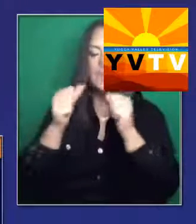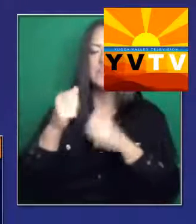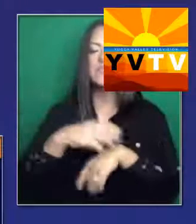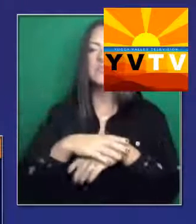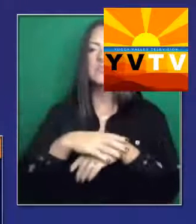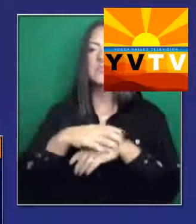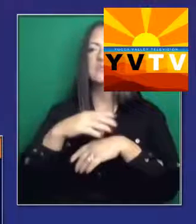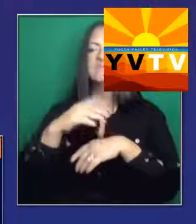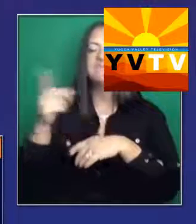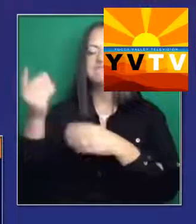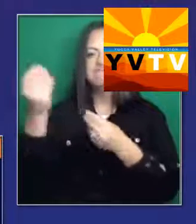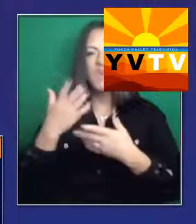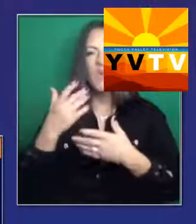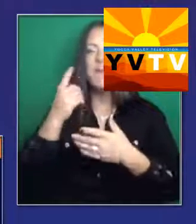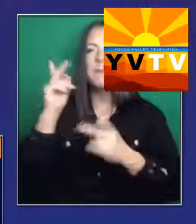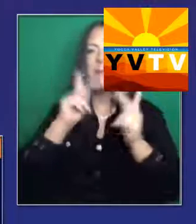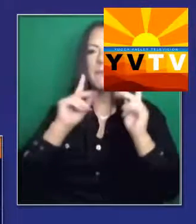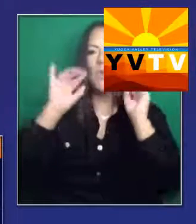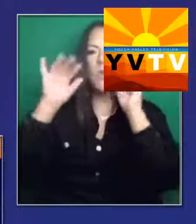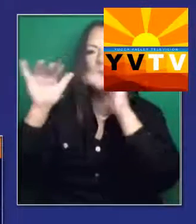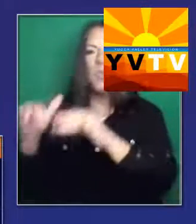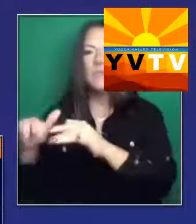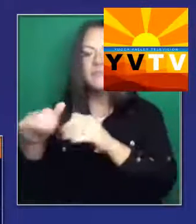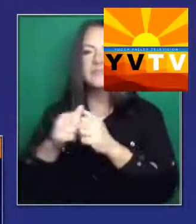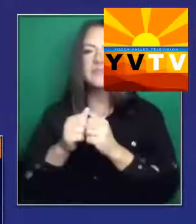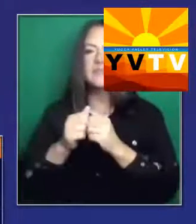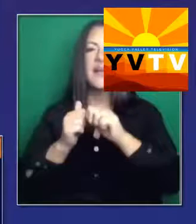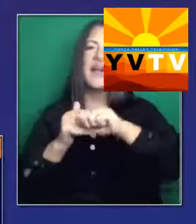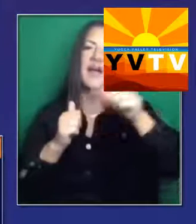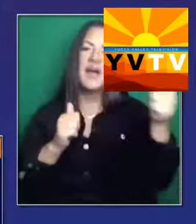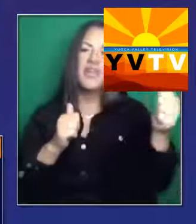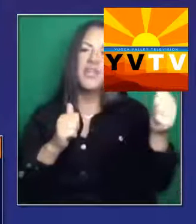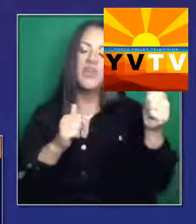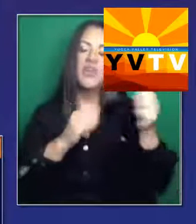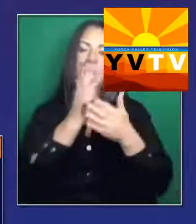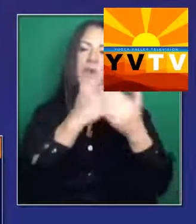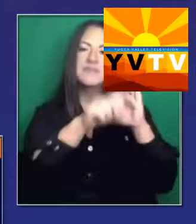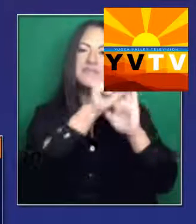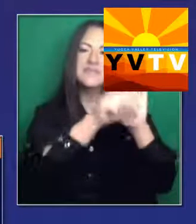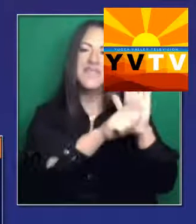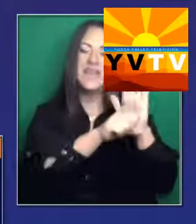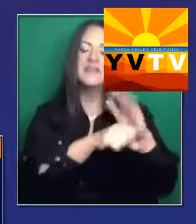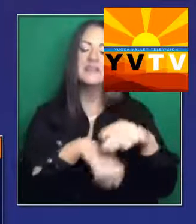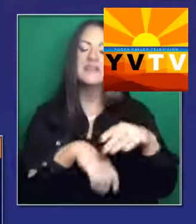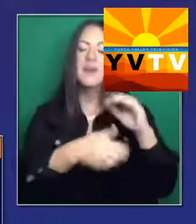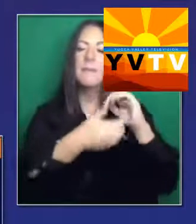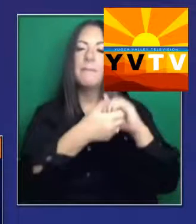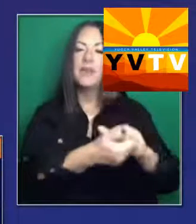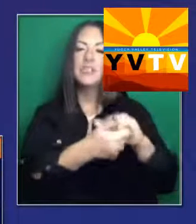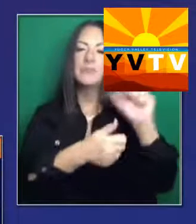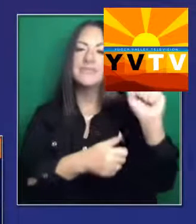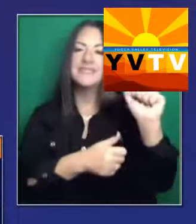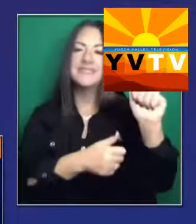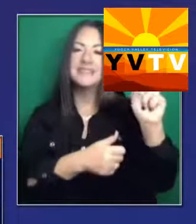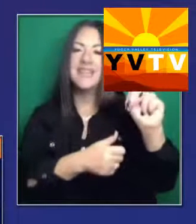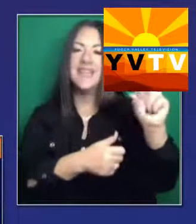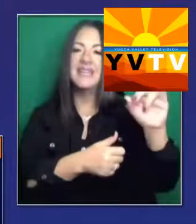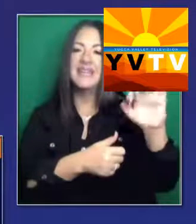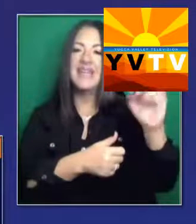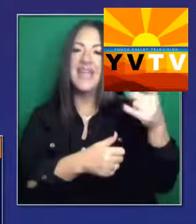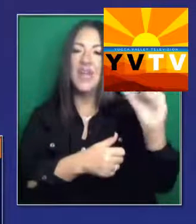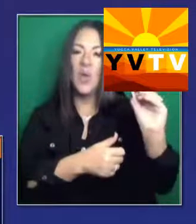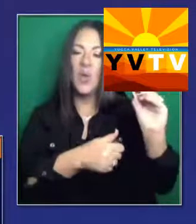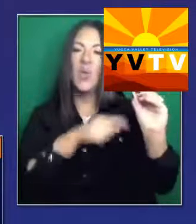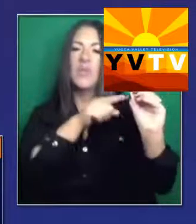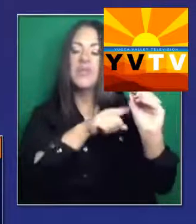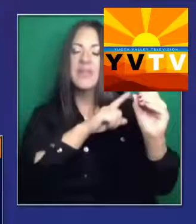We also have been working in other parts of the state in partnership in San Diego on an effort to do similar outreach and visits.